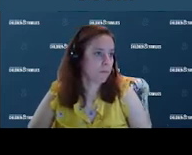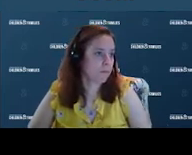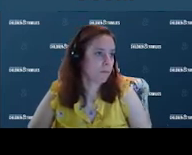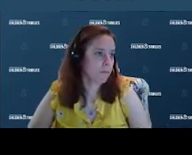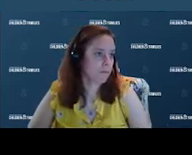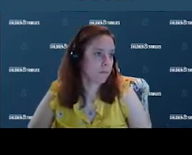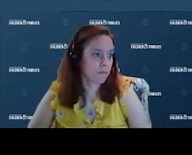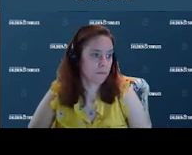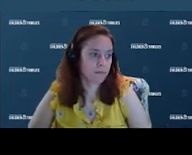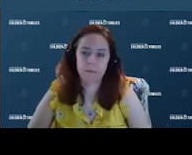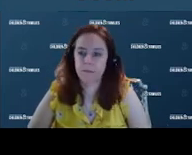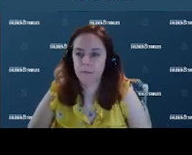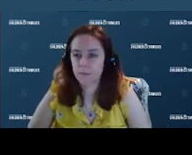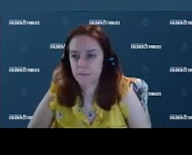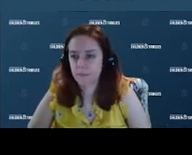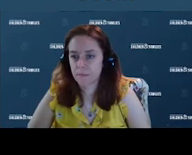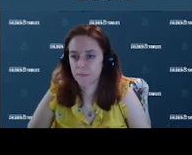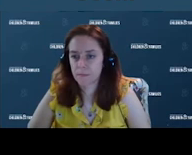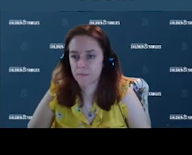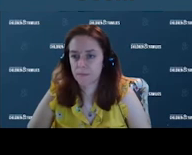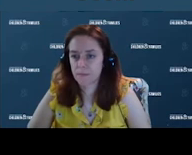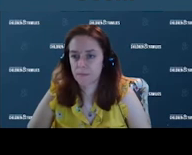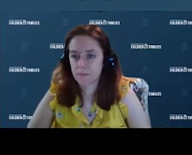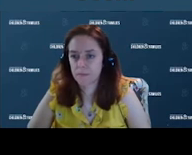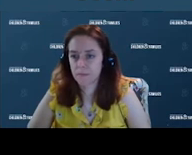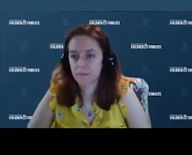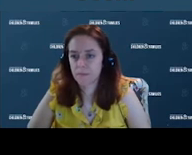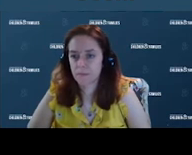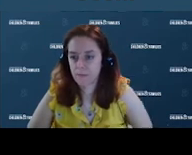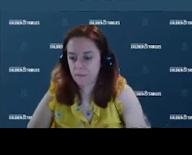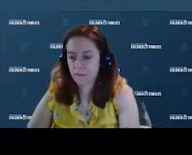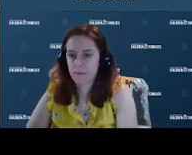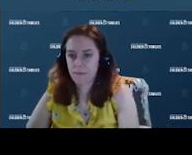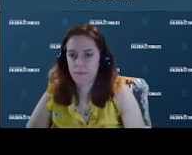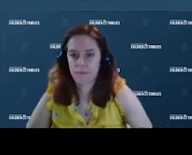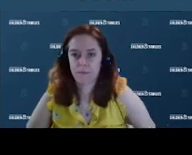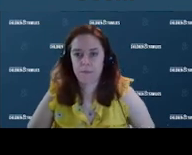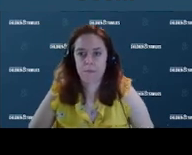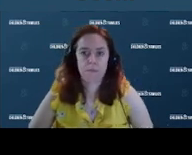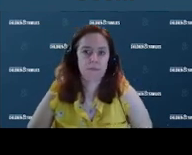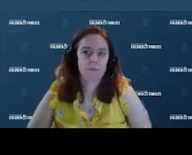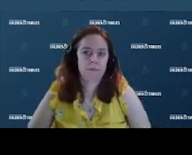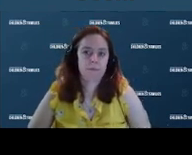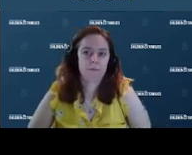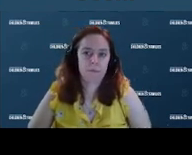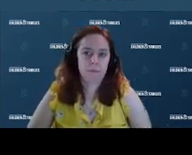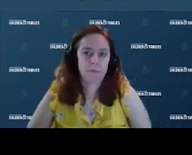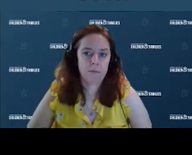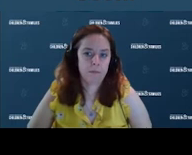large equipment purchases like vehicles, which can be found on their website, and we will drop that link in the